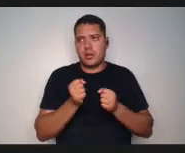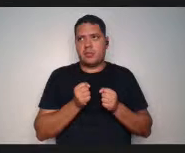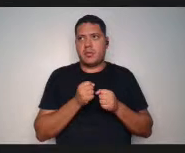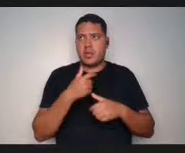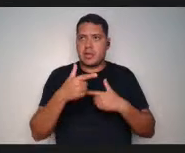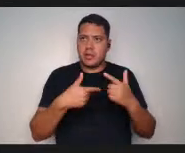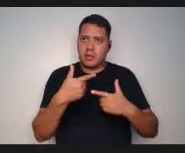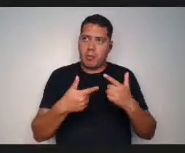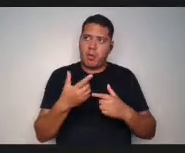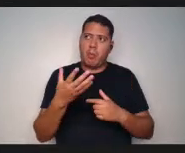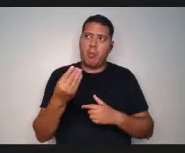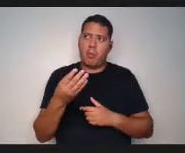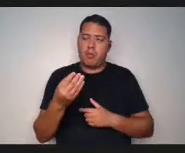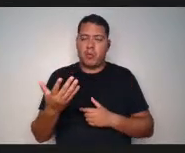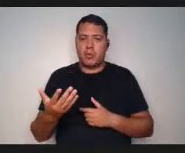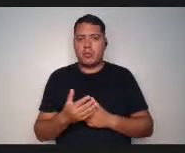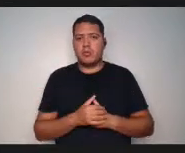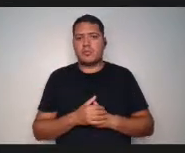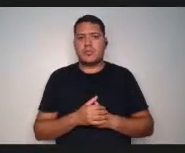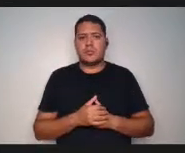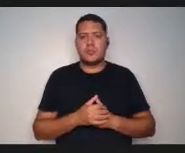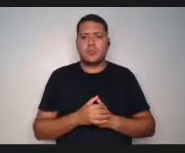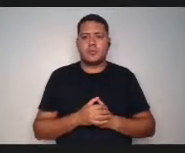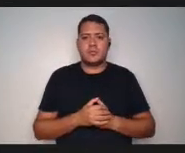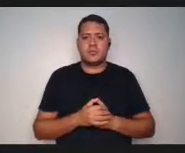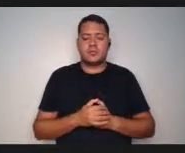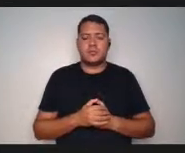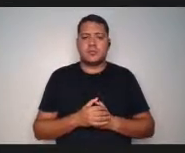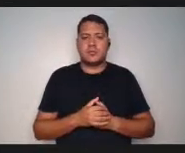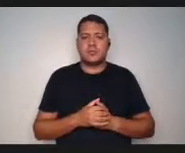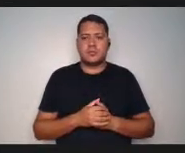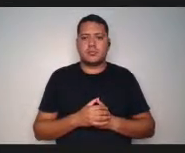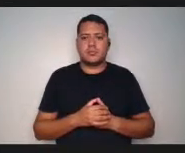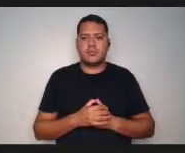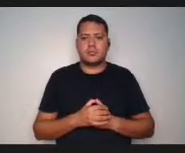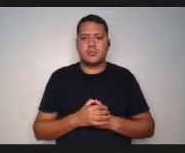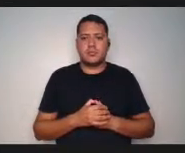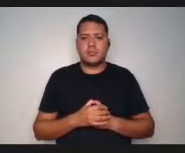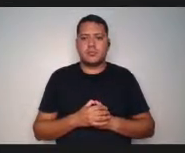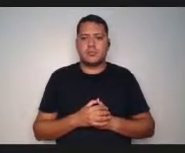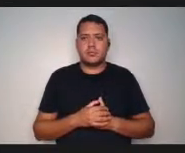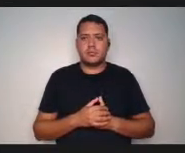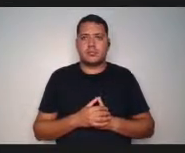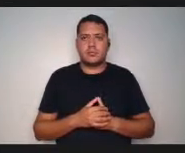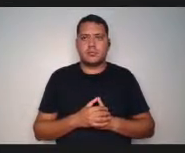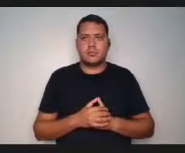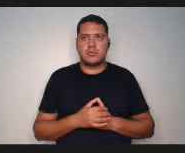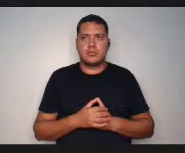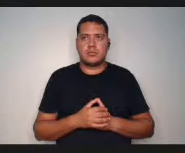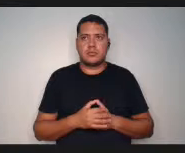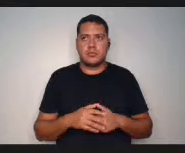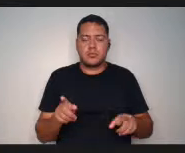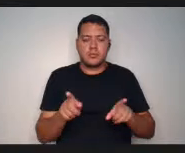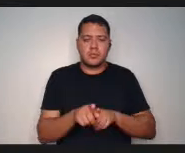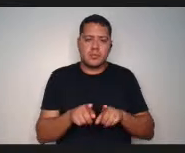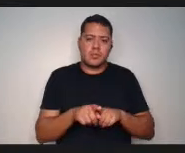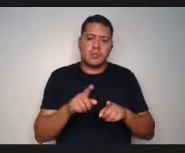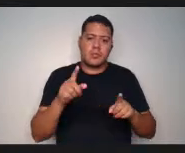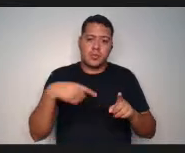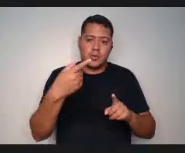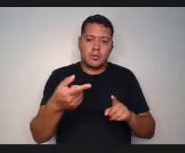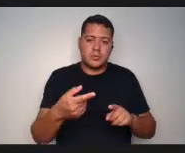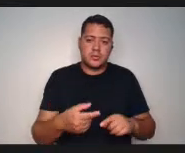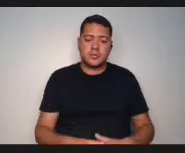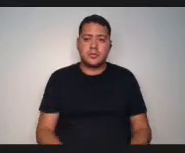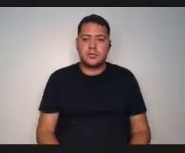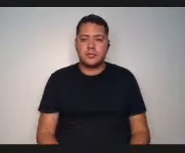and provide safety training. In addition, a labor management committee was created, which was responsible for labor relations, worker health